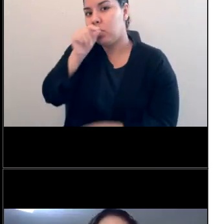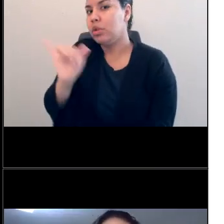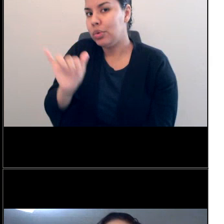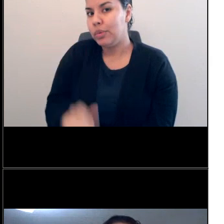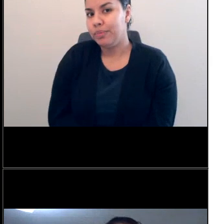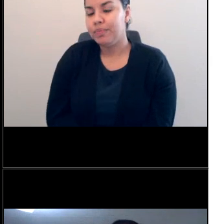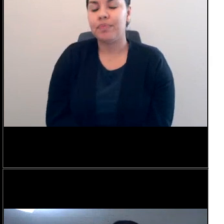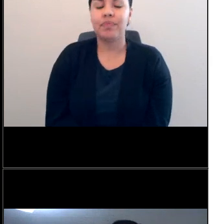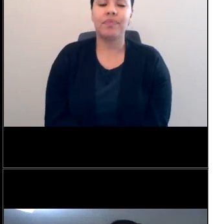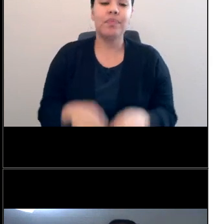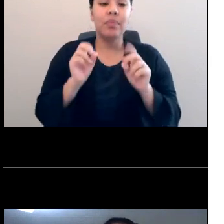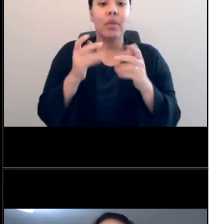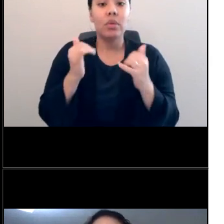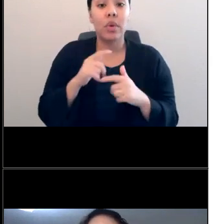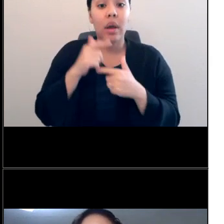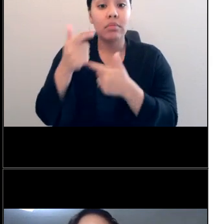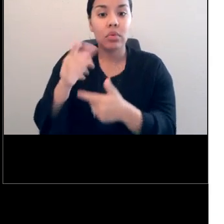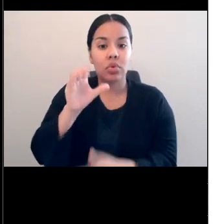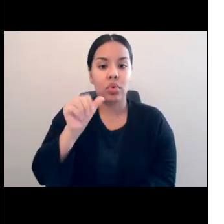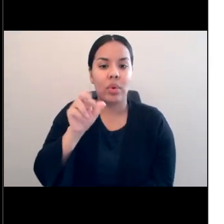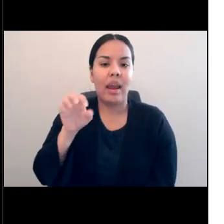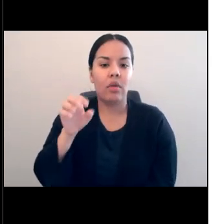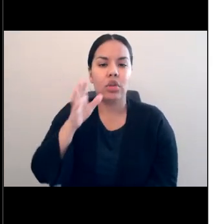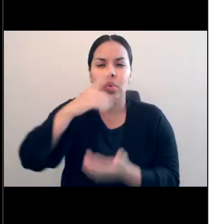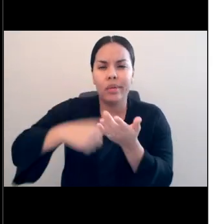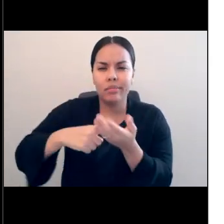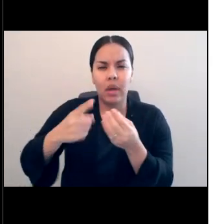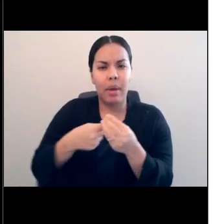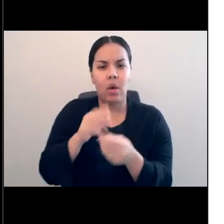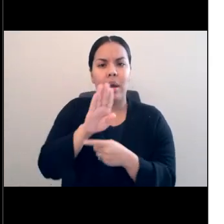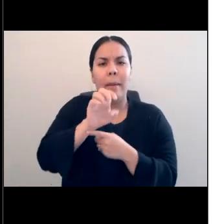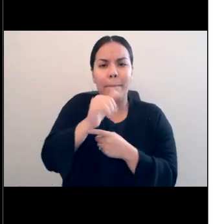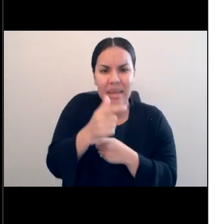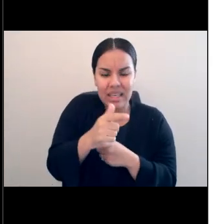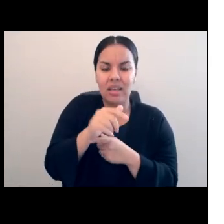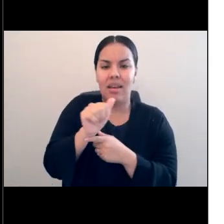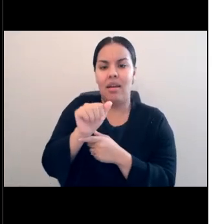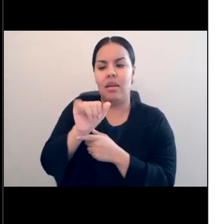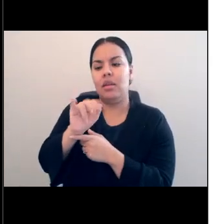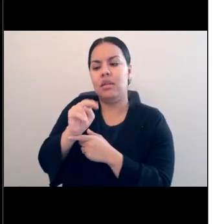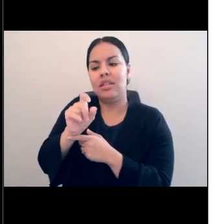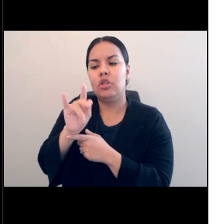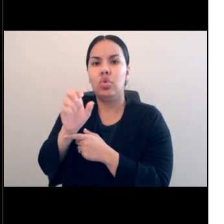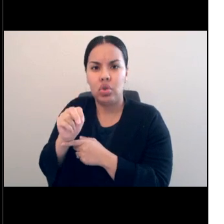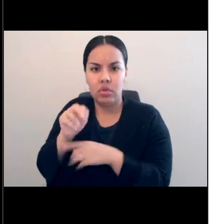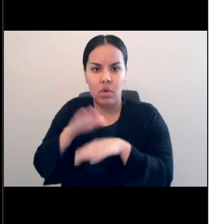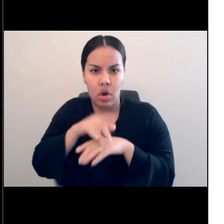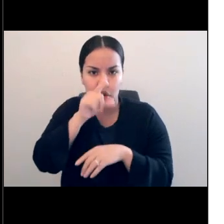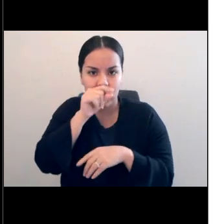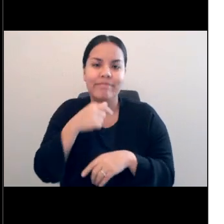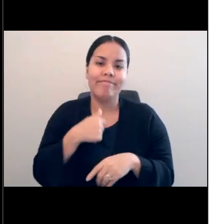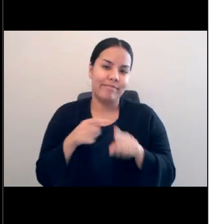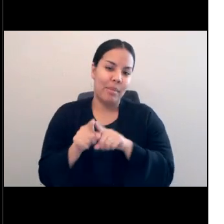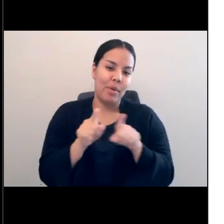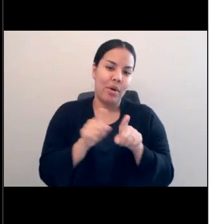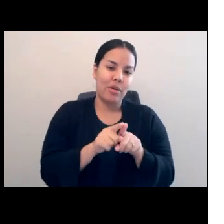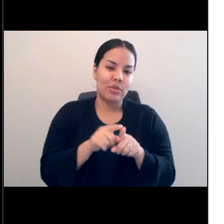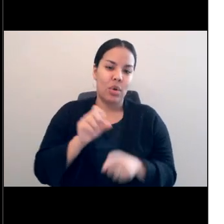about being an institution on Twitter. Hello, everybody. I'm also she, her. So I'm going to be talking